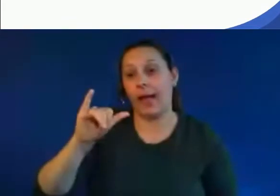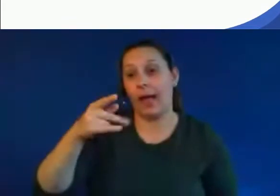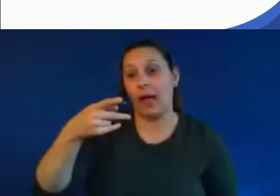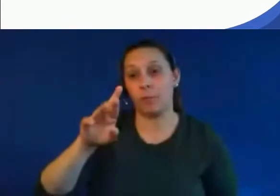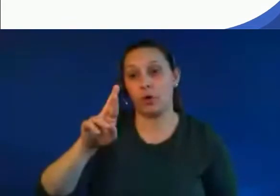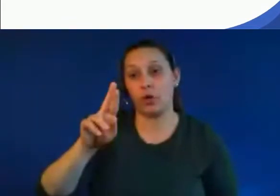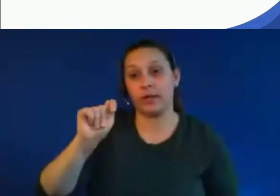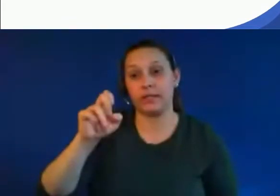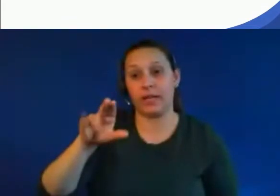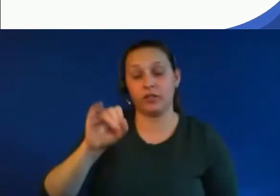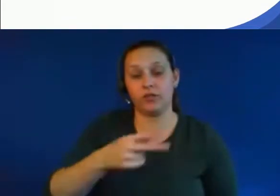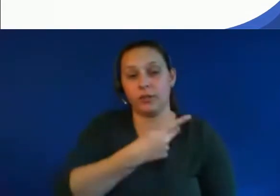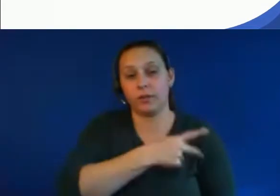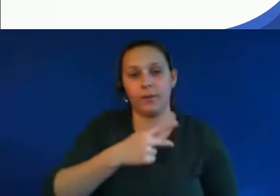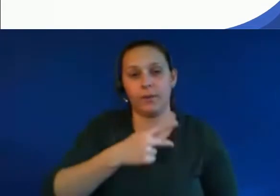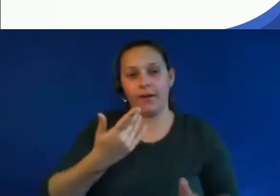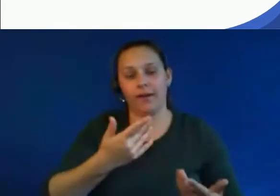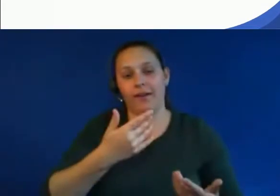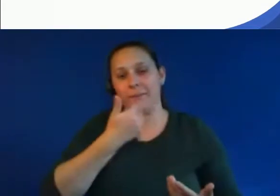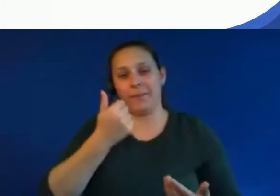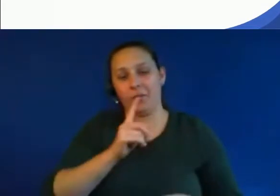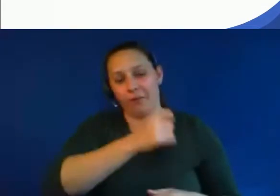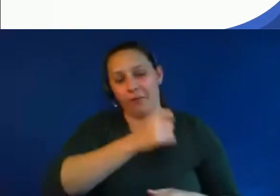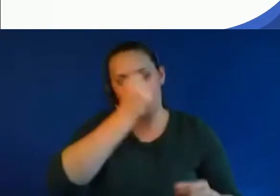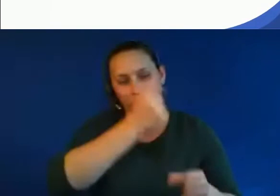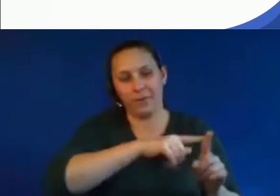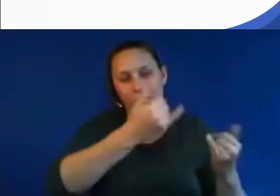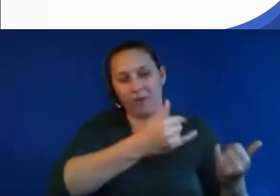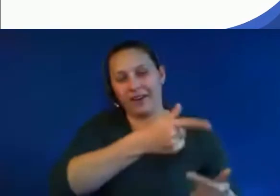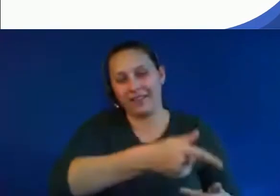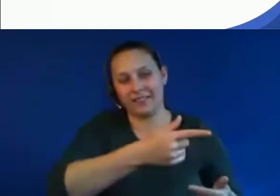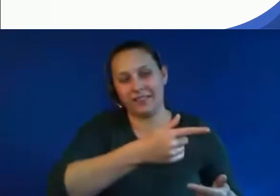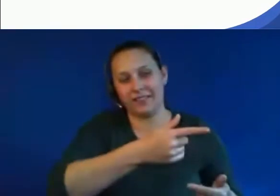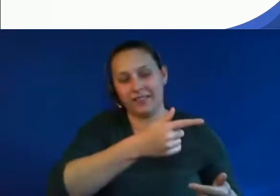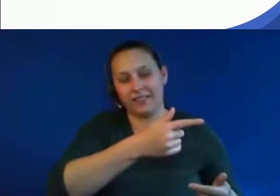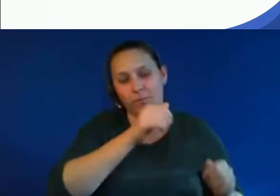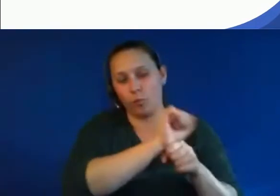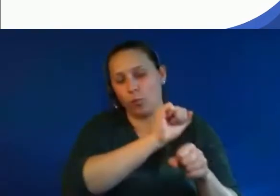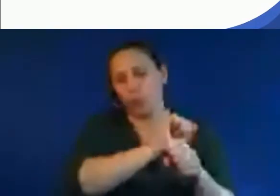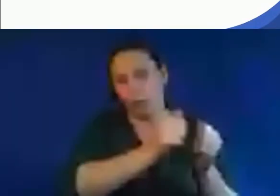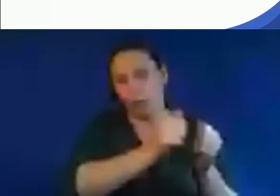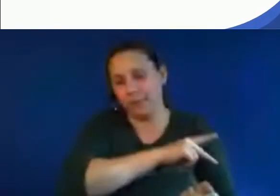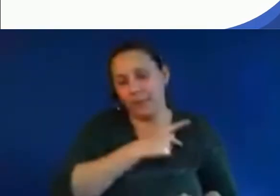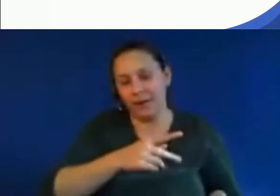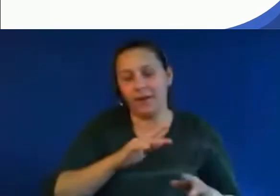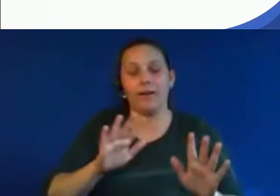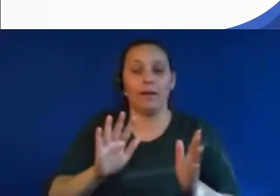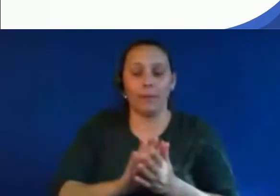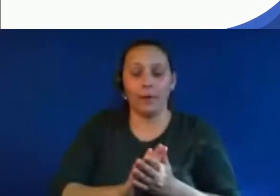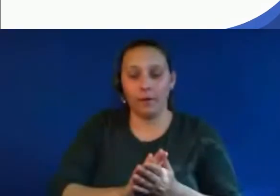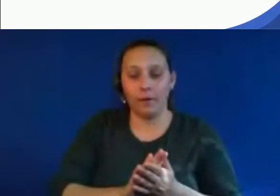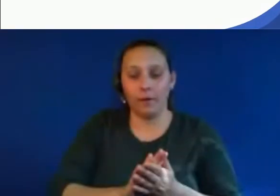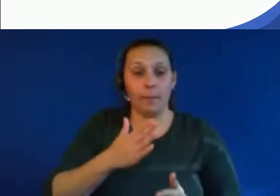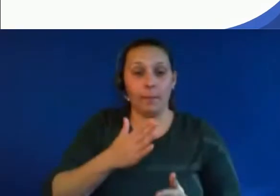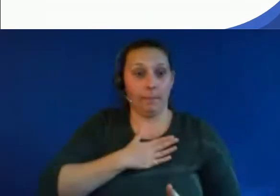he's seeing patients right now. I'm sure he'd love to answer that. But yeah, I'd say from my